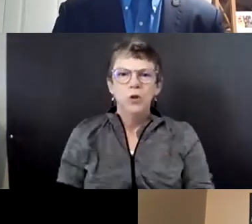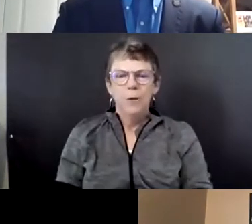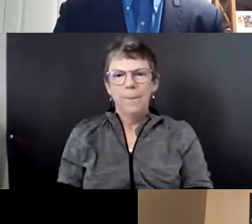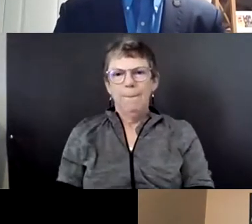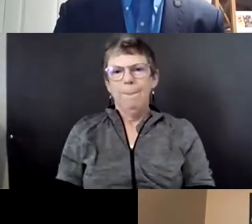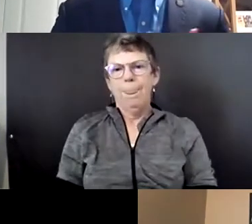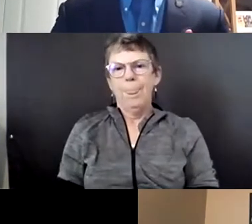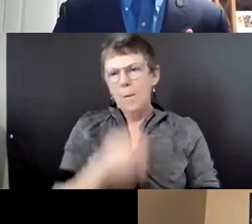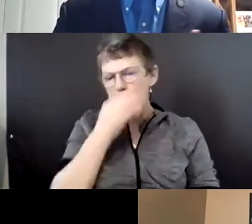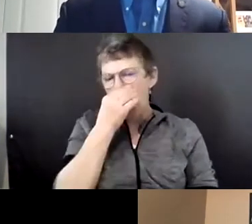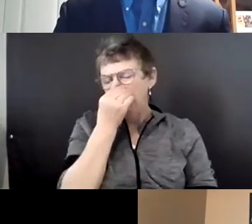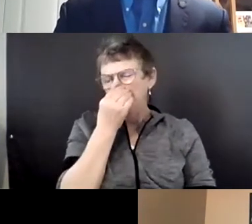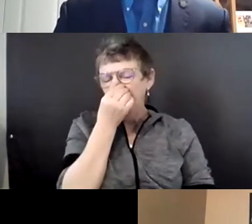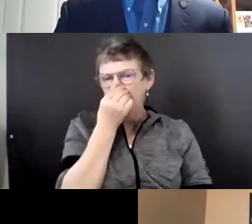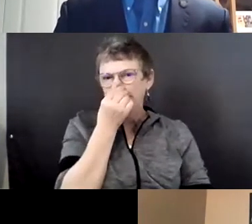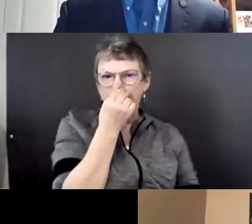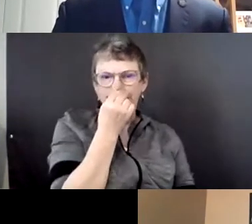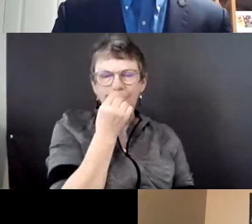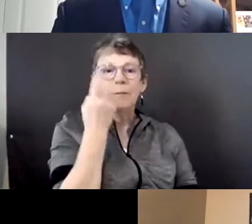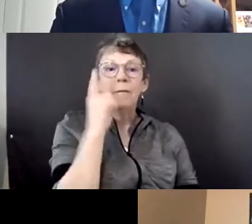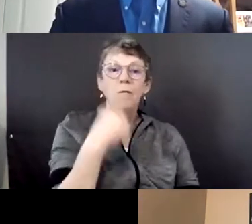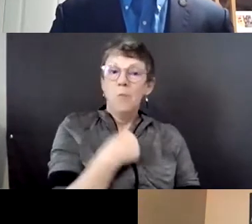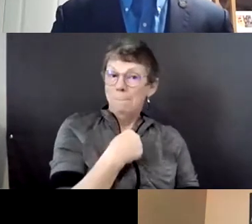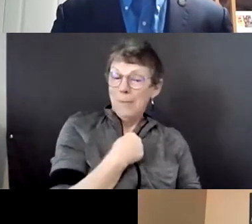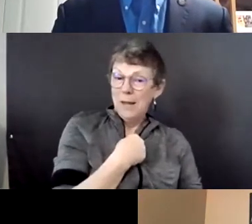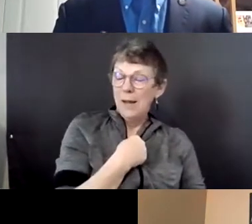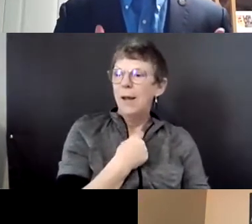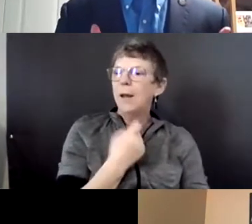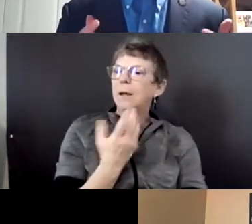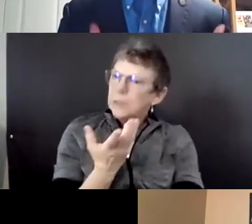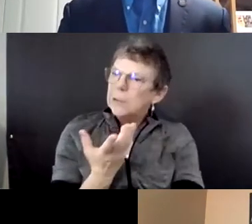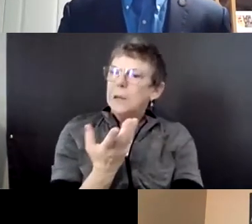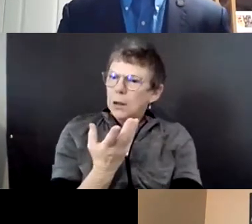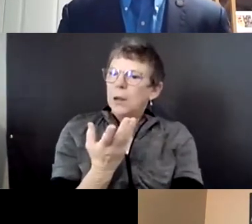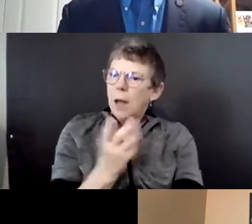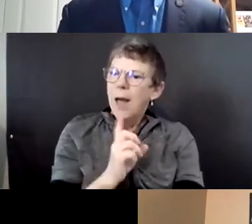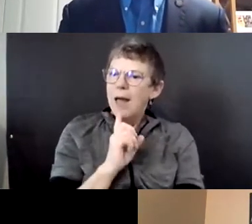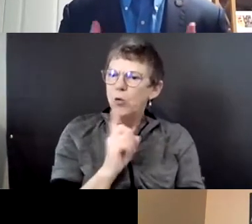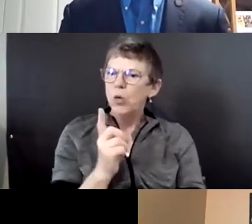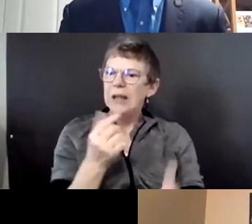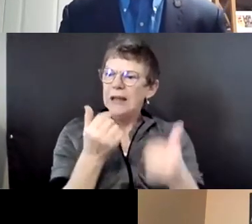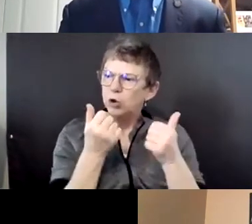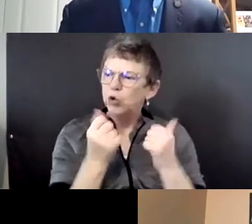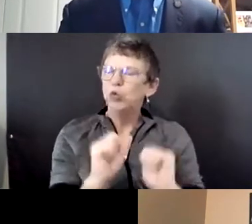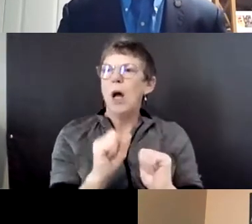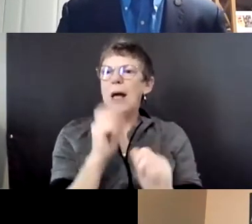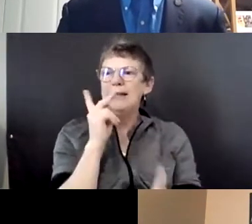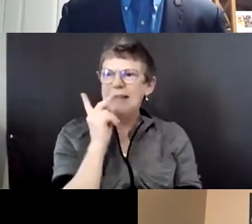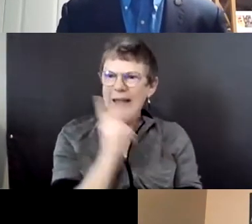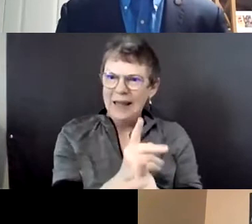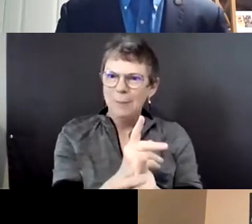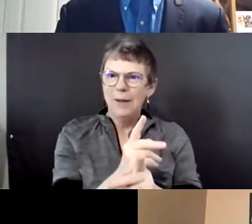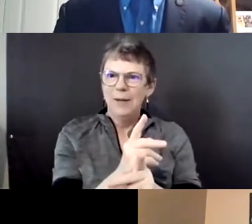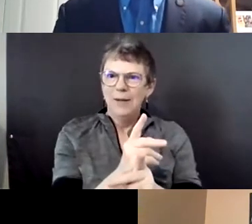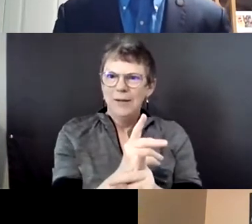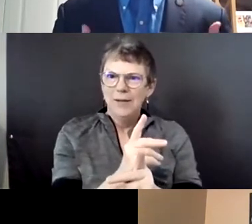I would just add to that. I mean, for me, in the conversations I've had, I really tried to I think keeping the main thing.